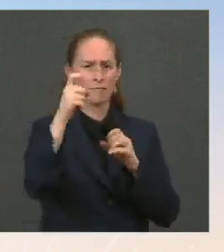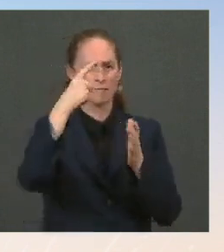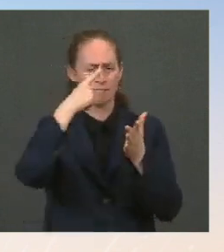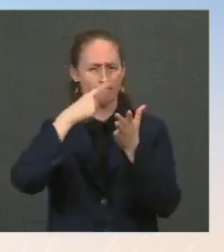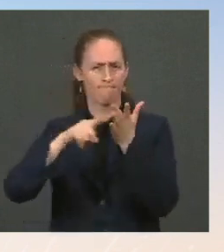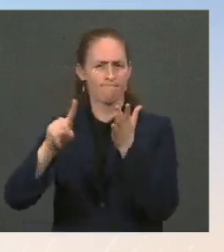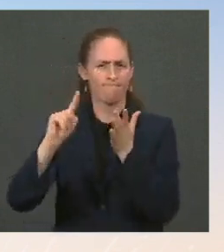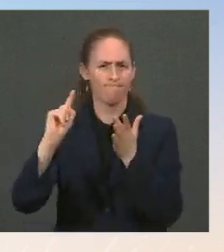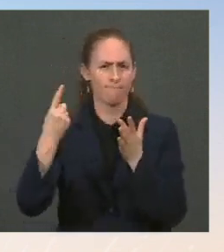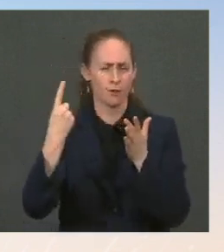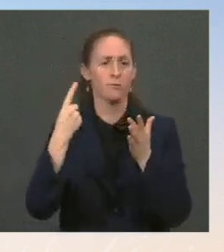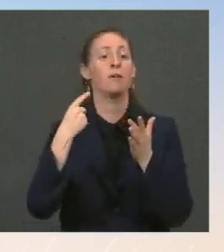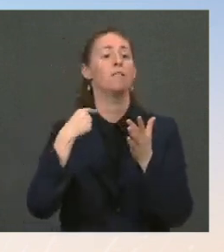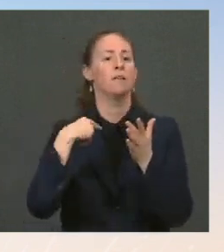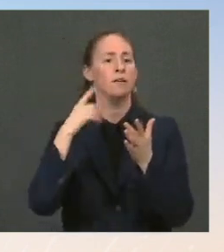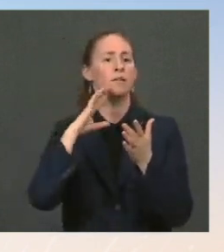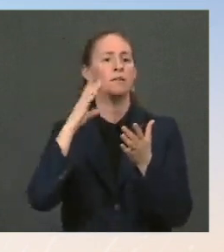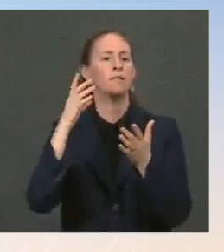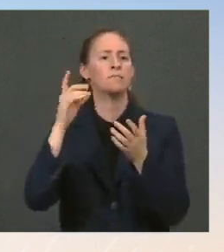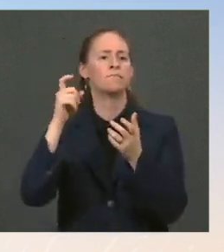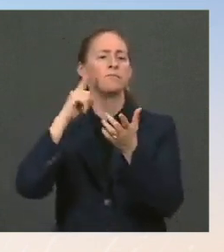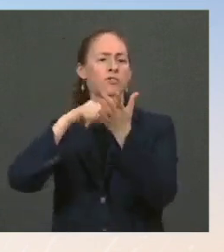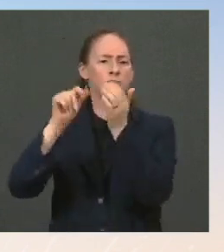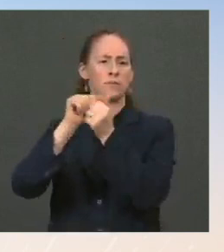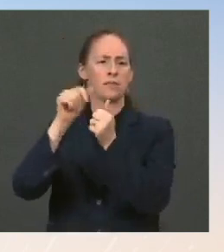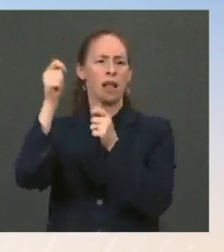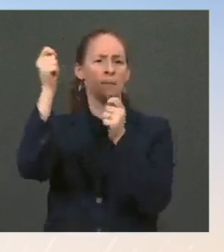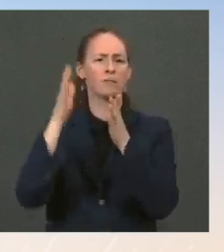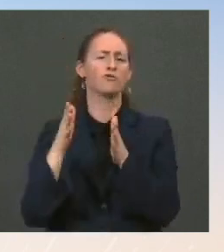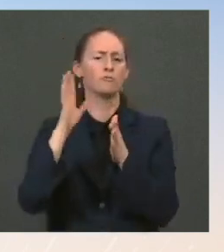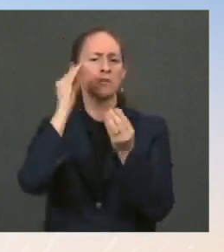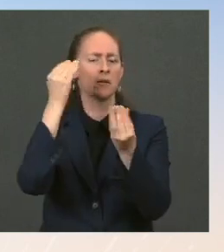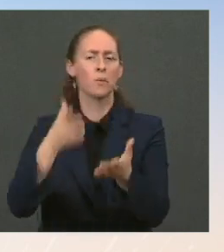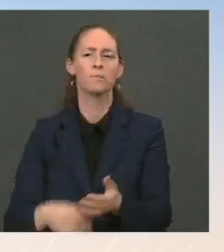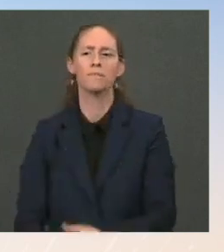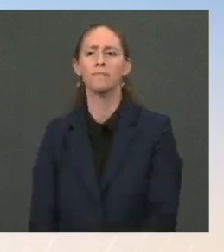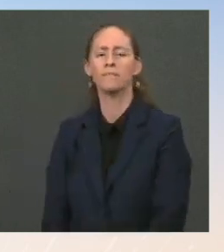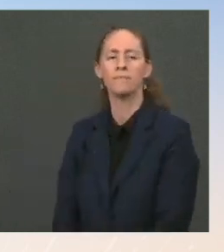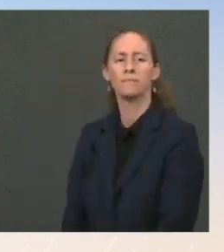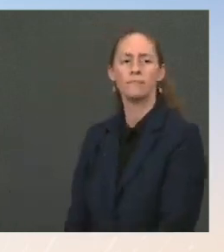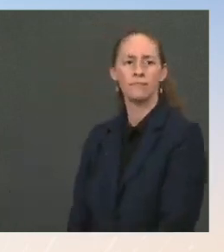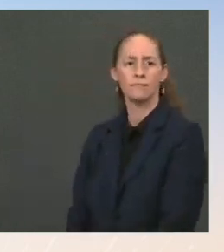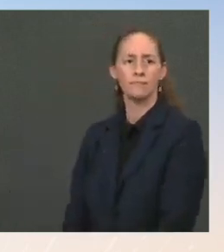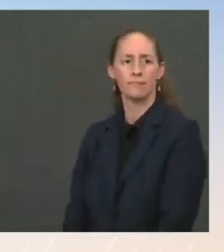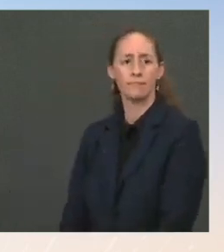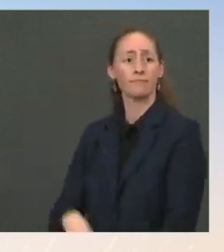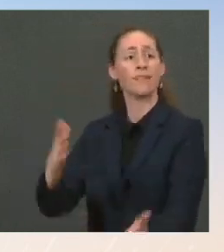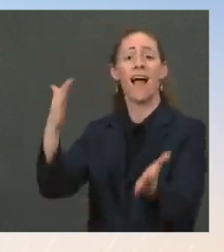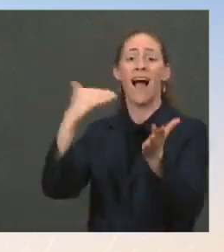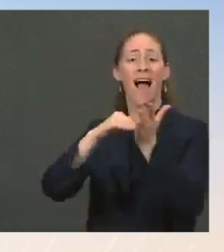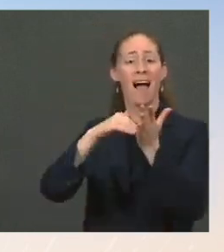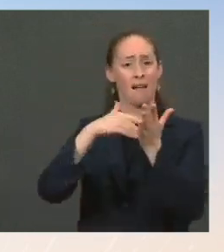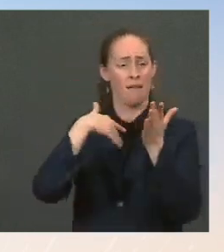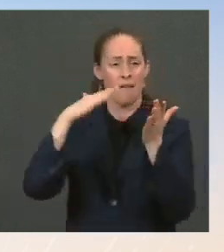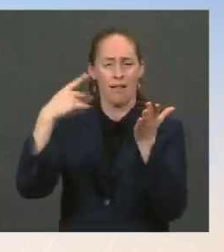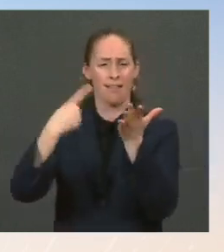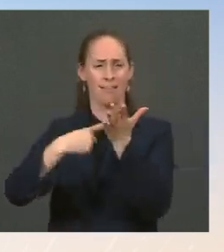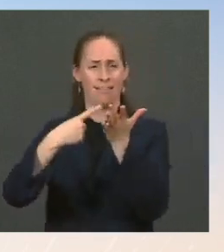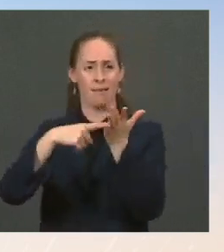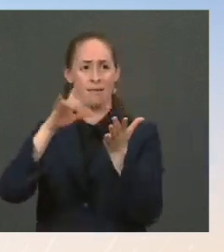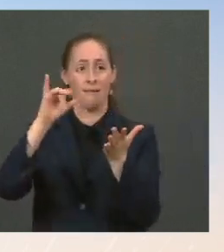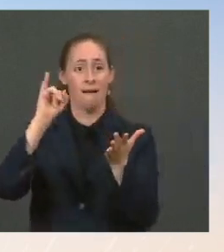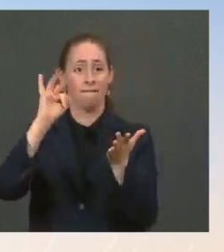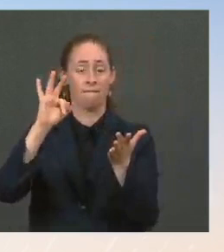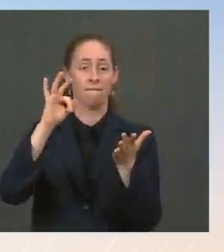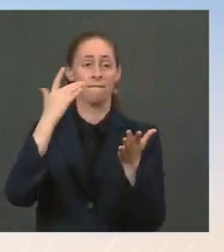statement of administration policy on it. You don't know of anyone in the administration who currently opposes this? Again, we're not talking about whether or not we think the